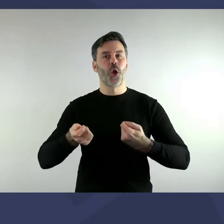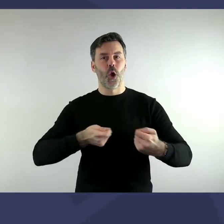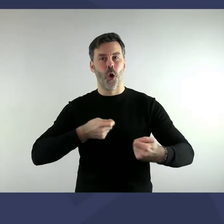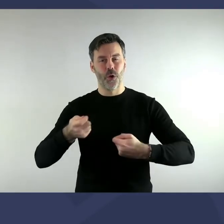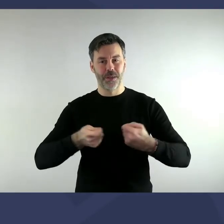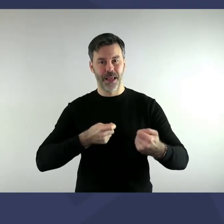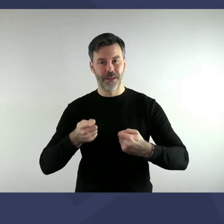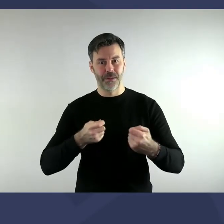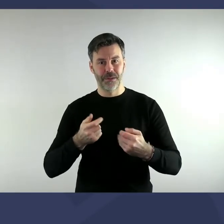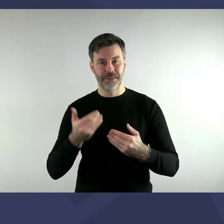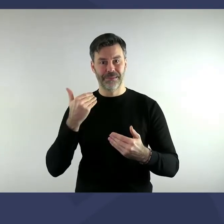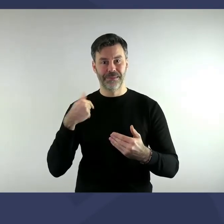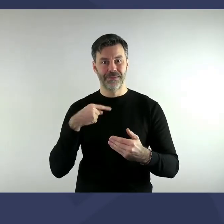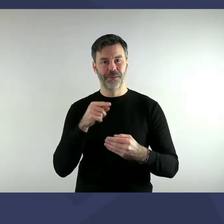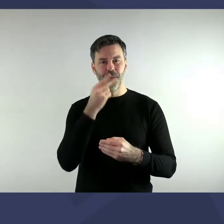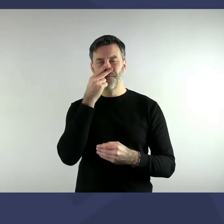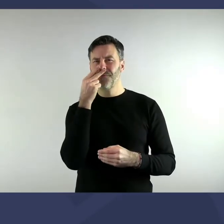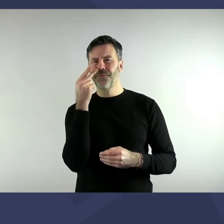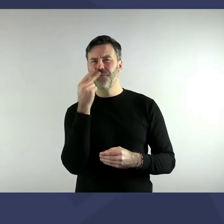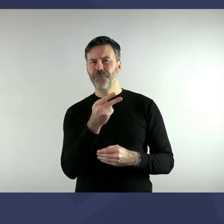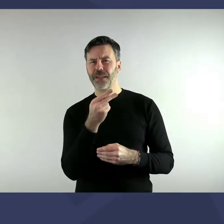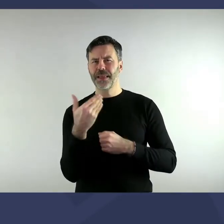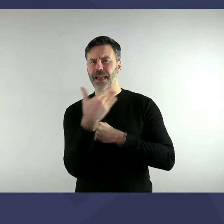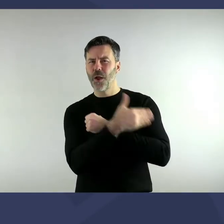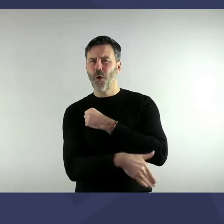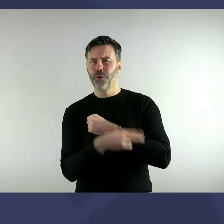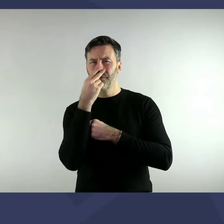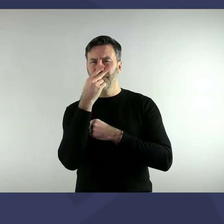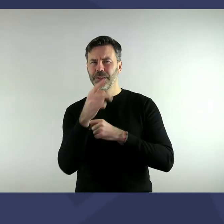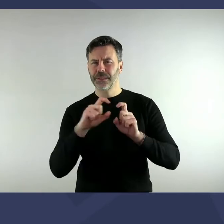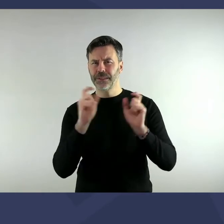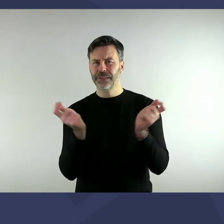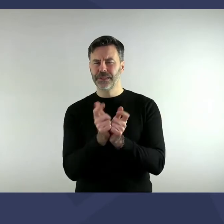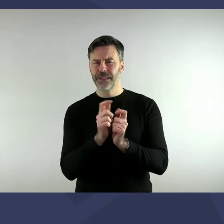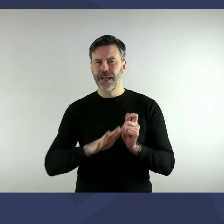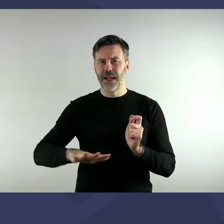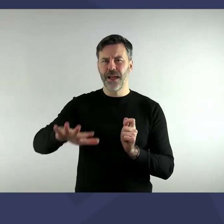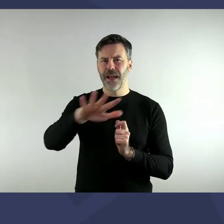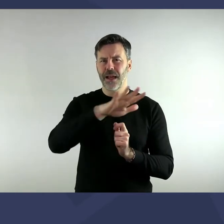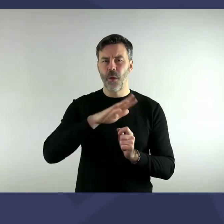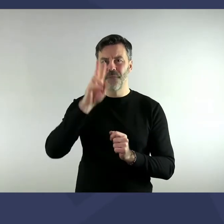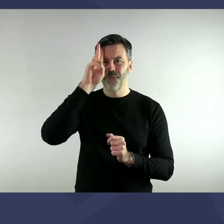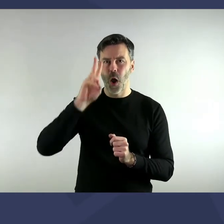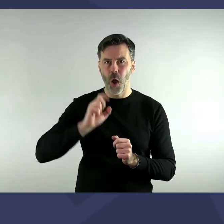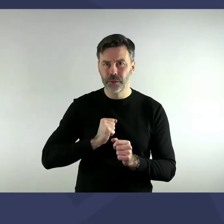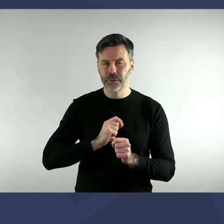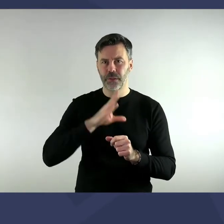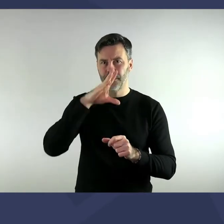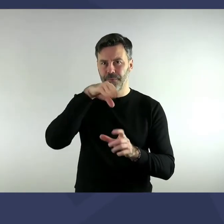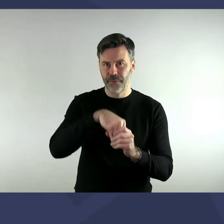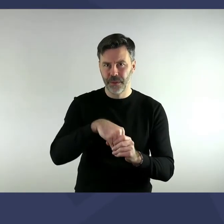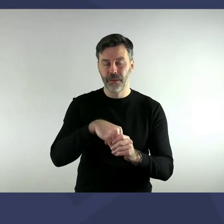with particular tasks at different levels. But what was visible, especially the last slide, what we